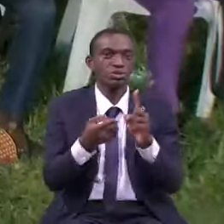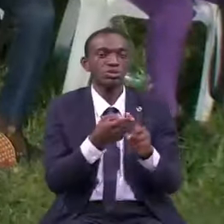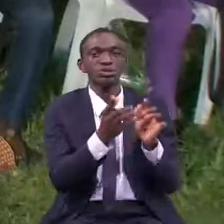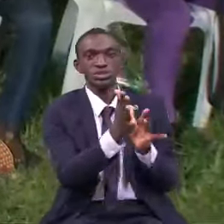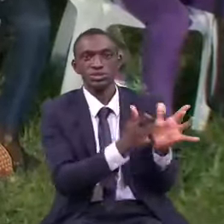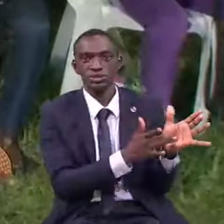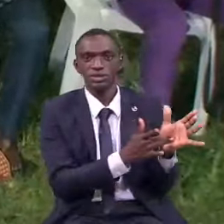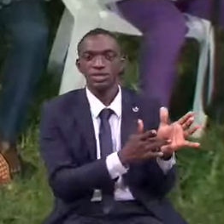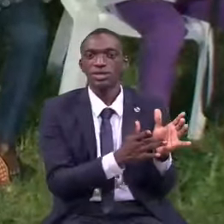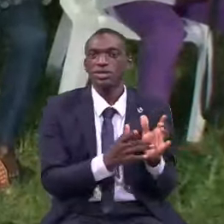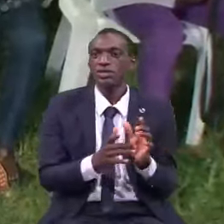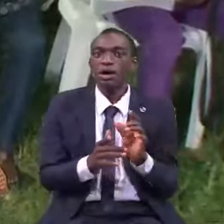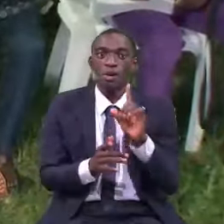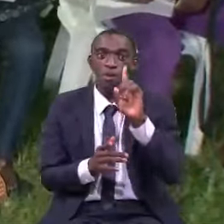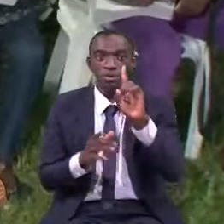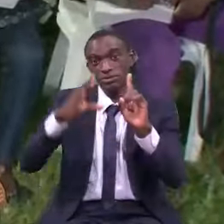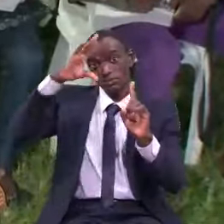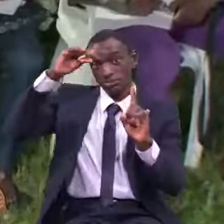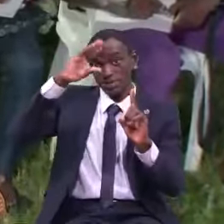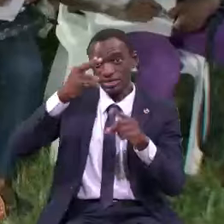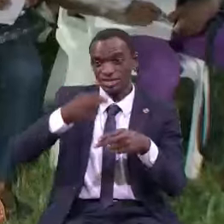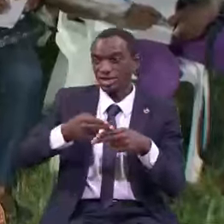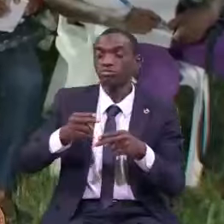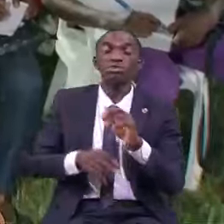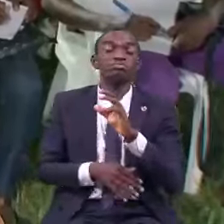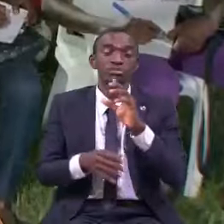And there came a leper to Christ,